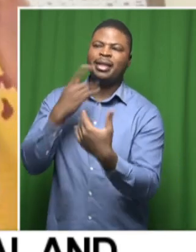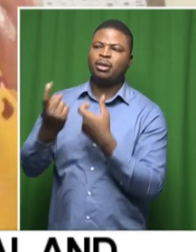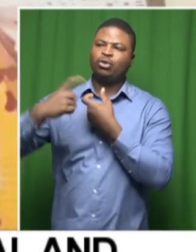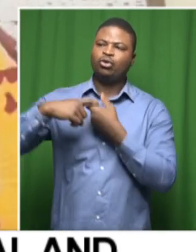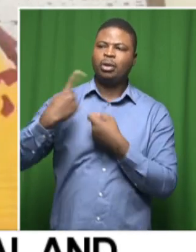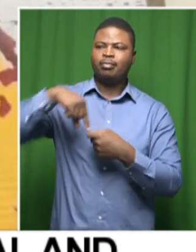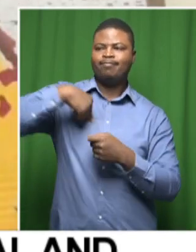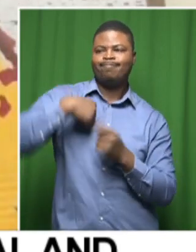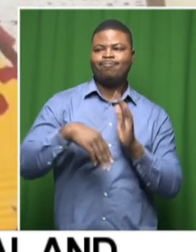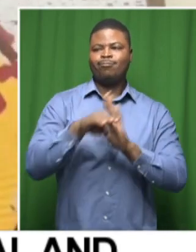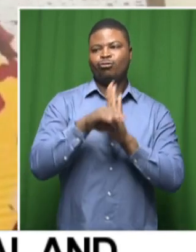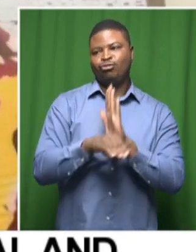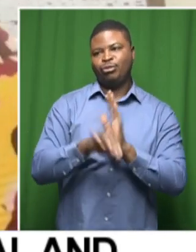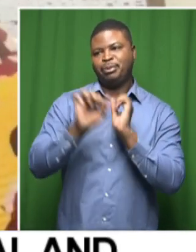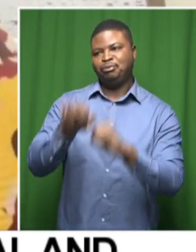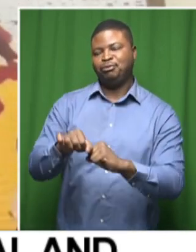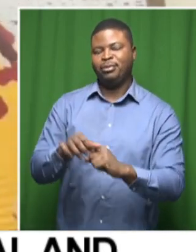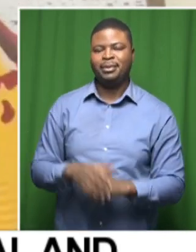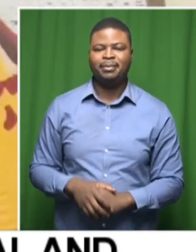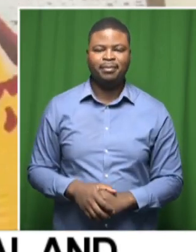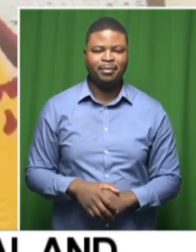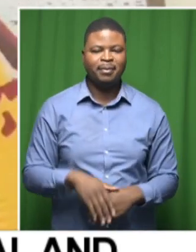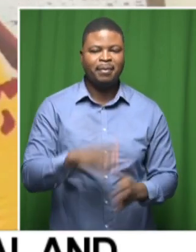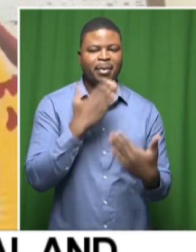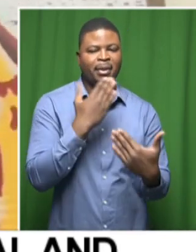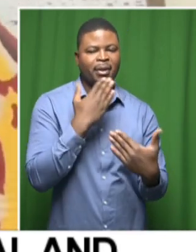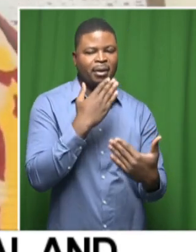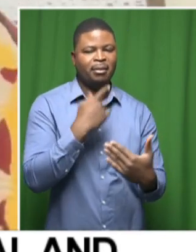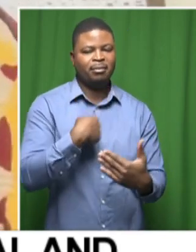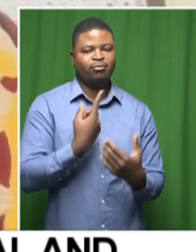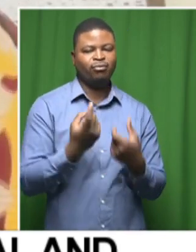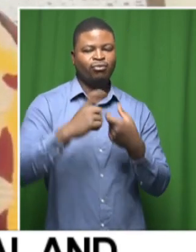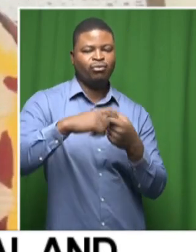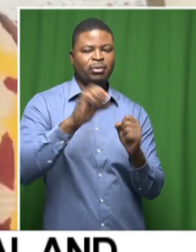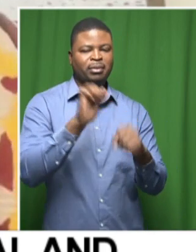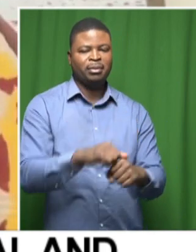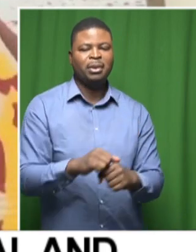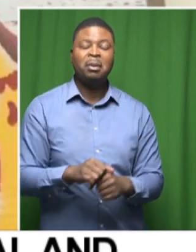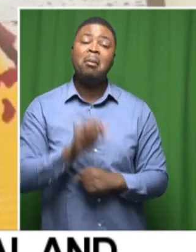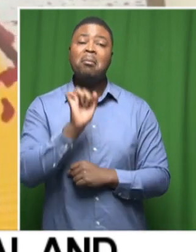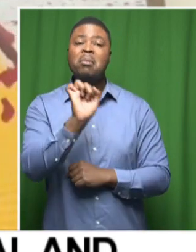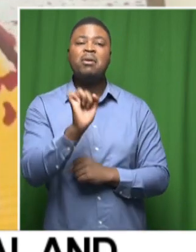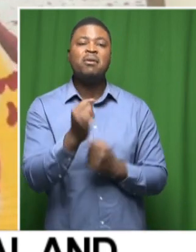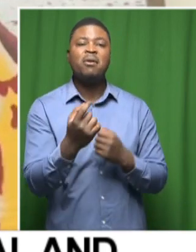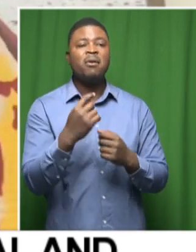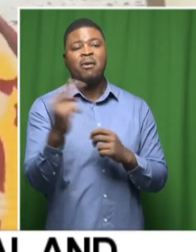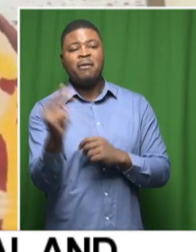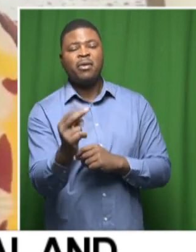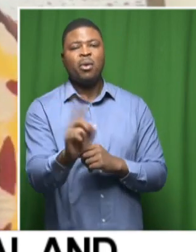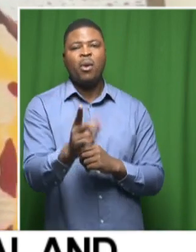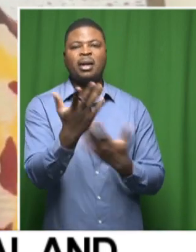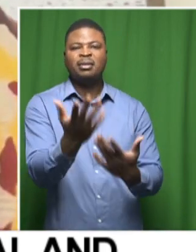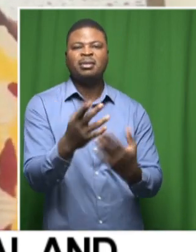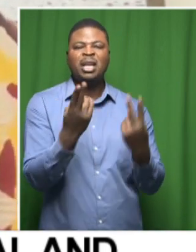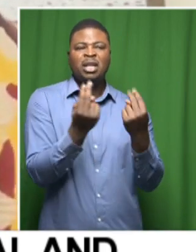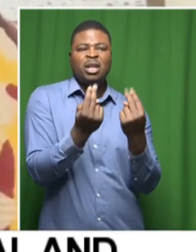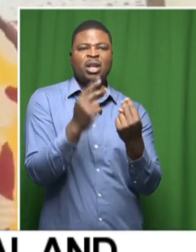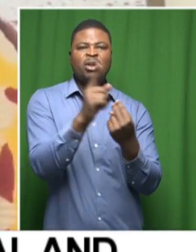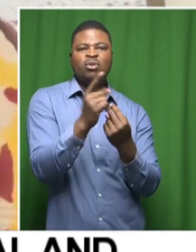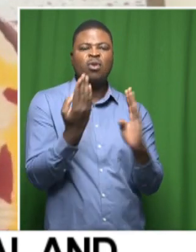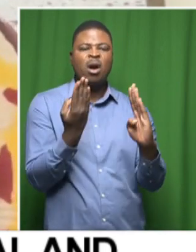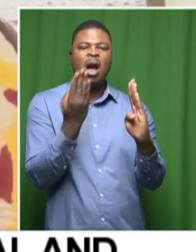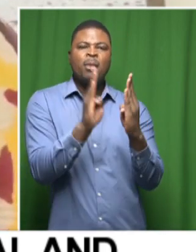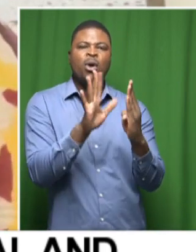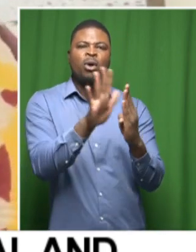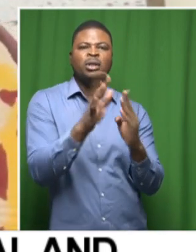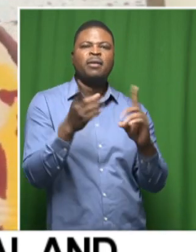us on the program. Very welcome to join. Thanks, Leanne, for having me. So what are your views? I mean, what do you think about this new approach from the Department